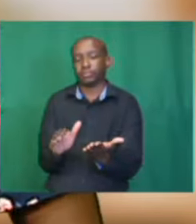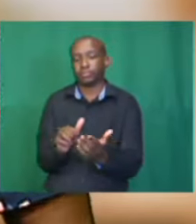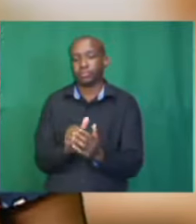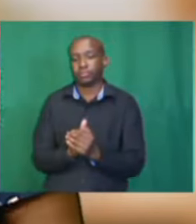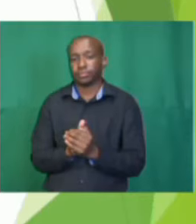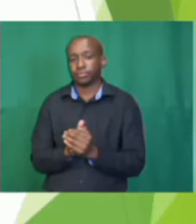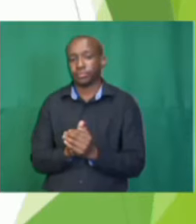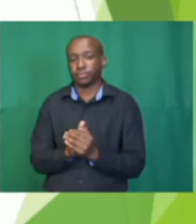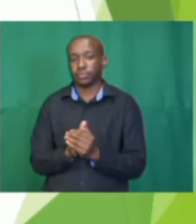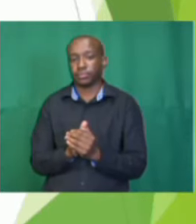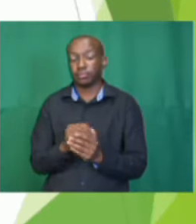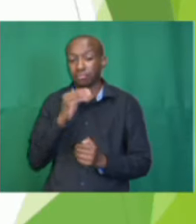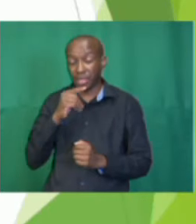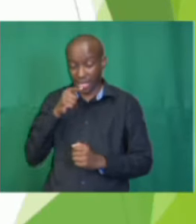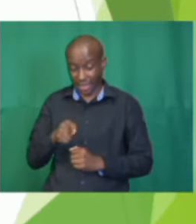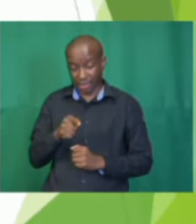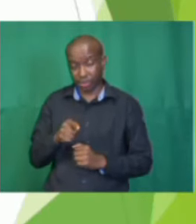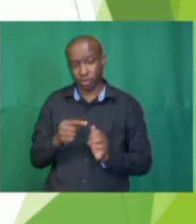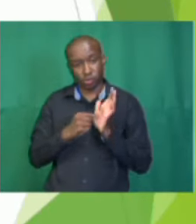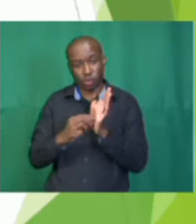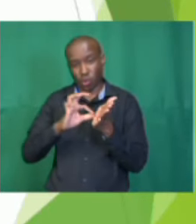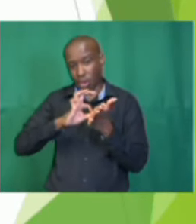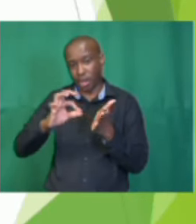That is where the victory comes from.